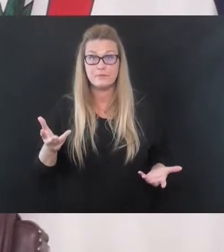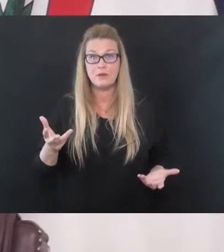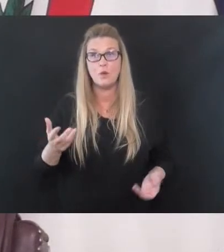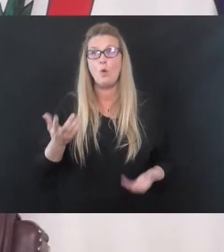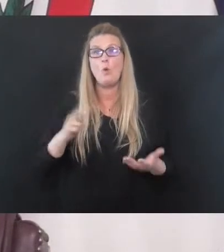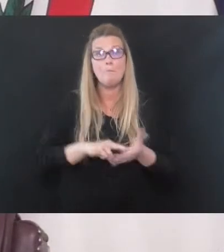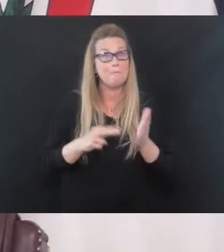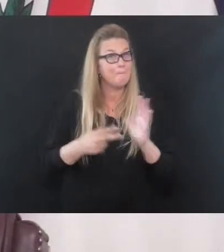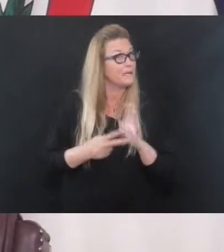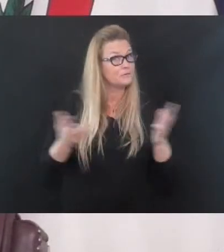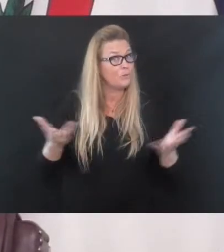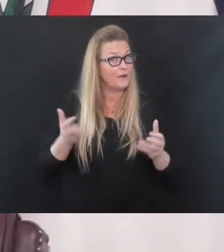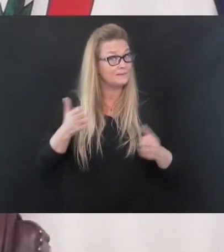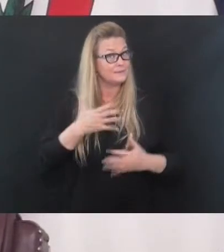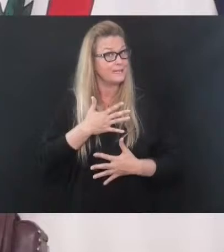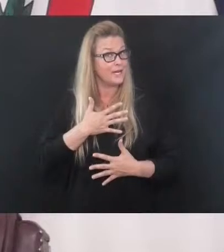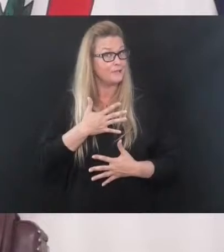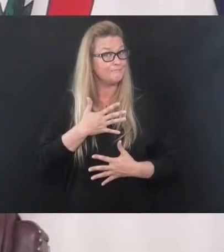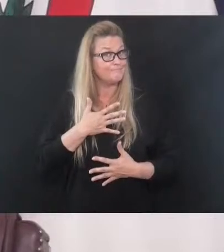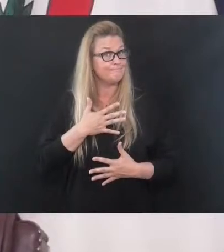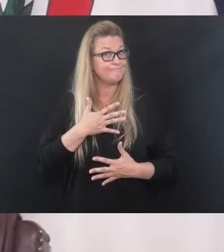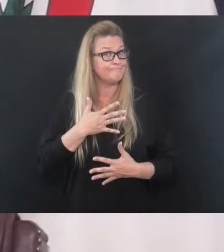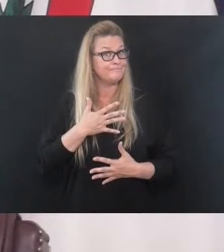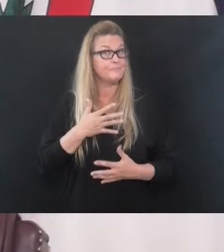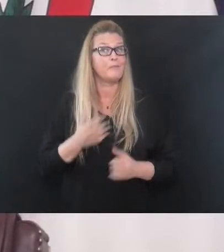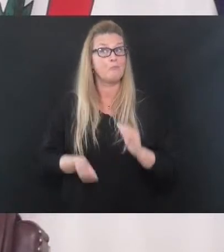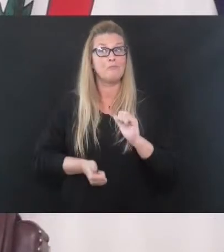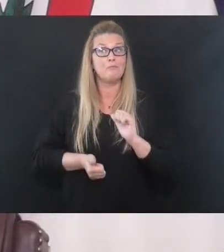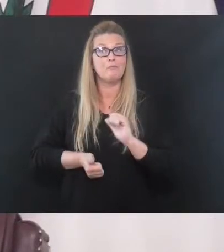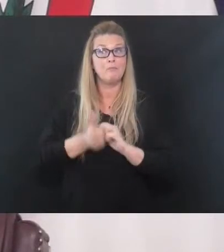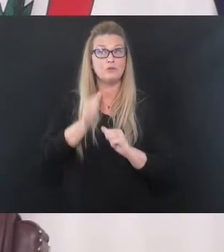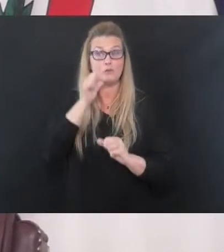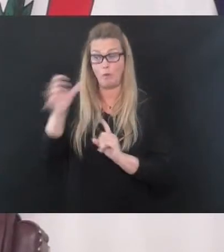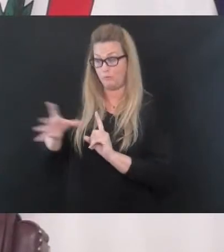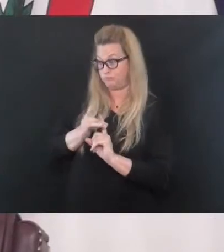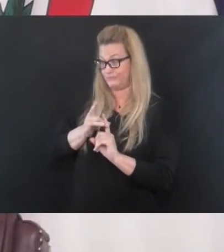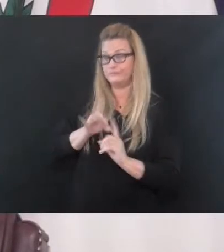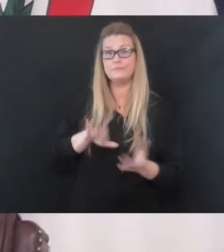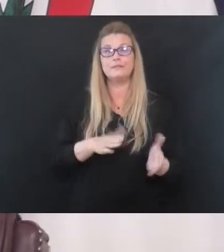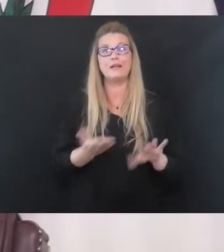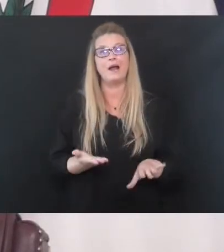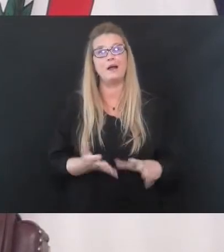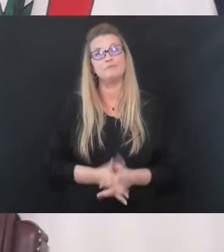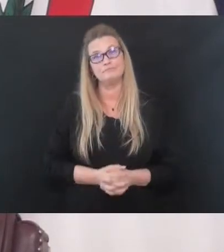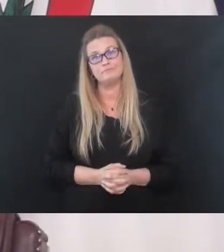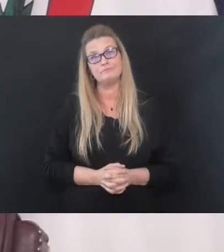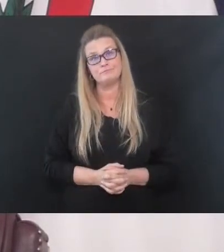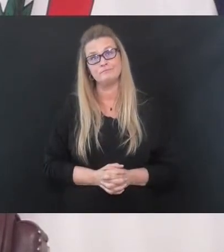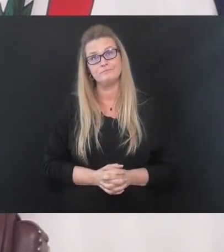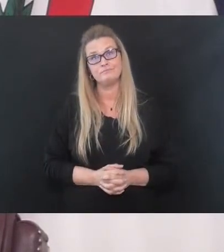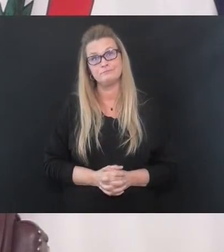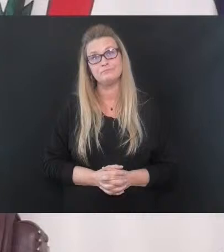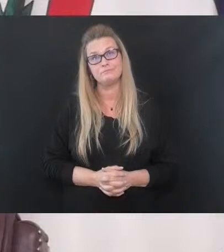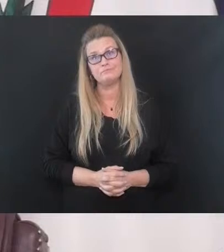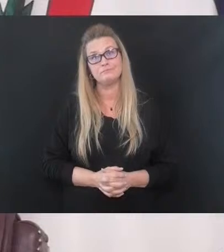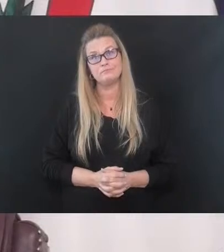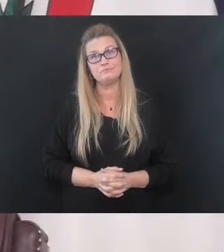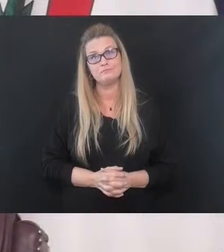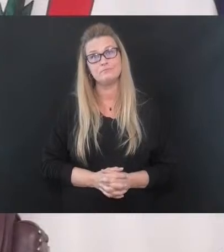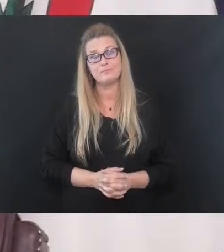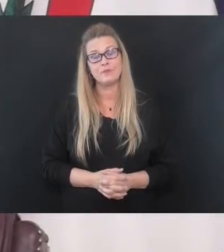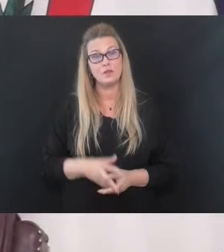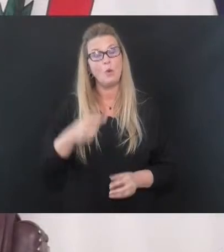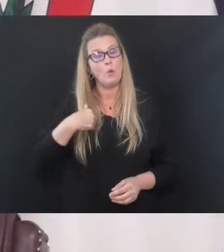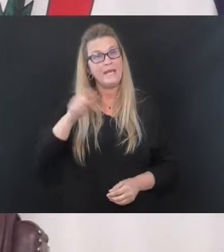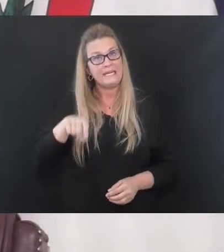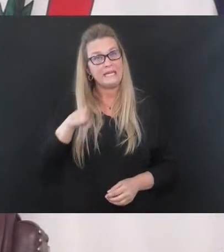do? A percentage of them end up in a body bag. That's what happens, Kelsey. And, so we need